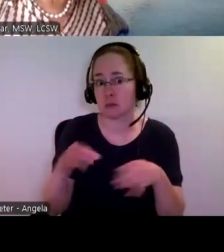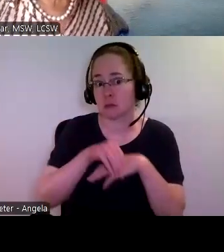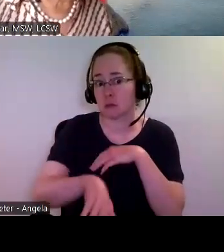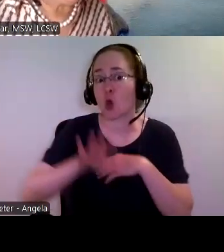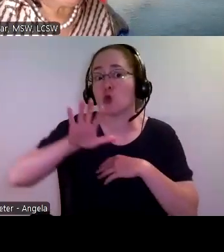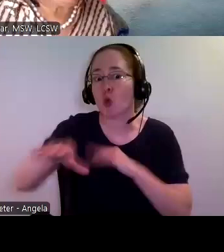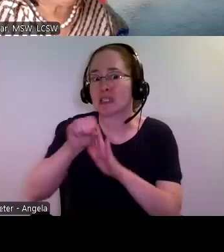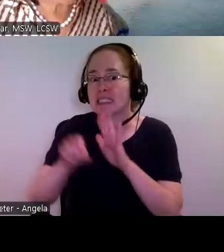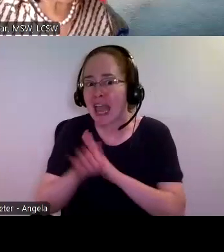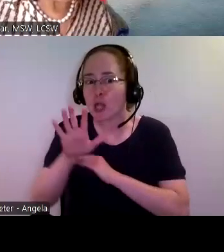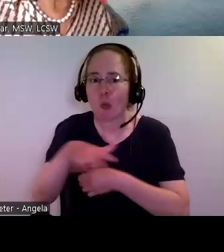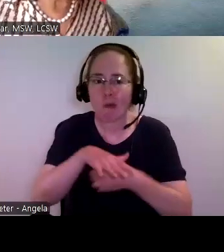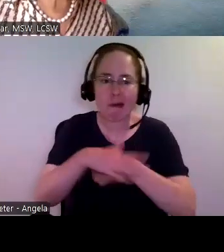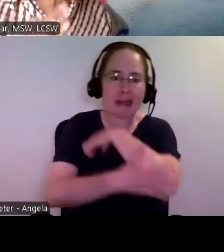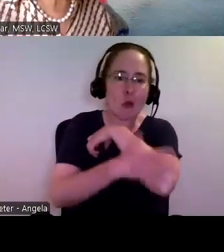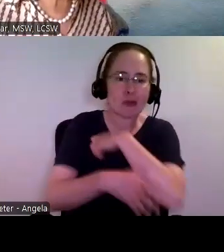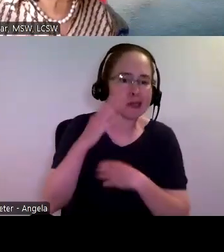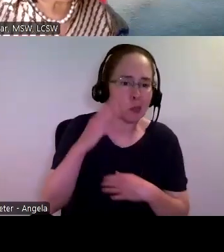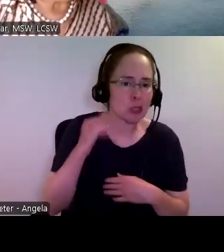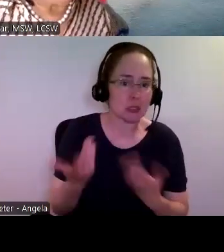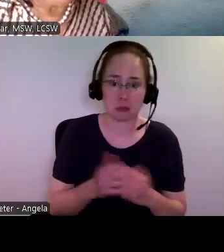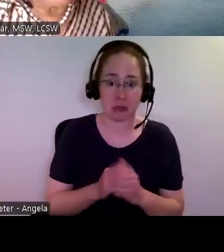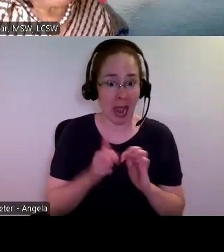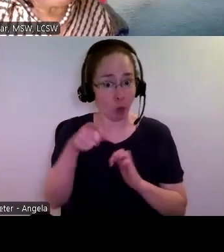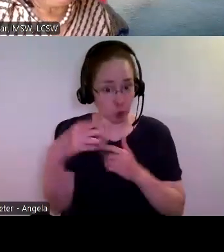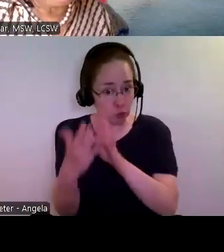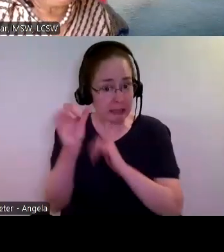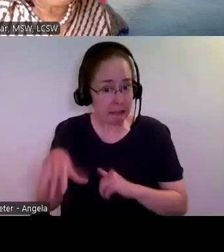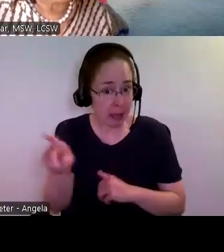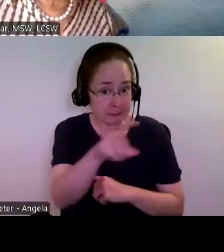county or state are experiencing, and what are you doing to address them?